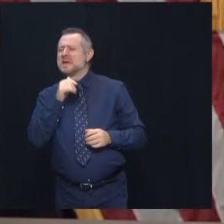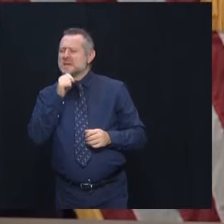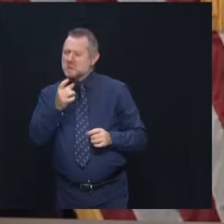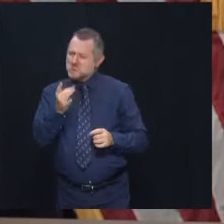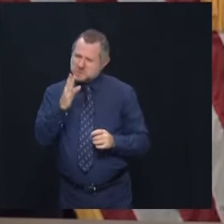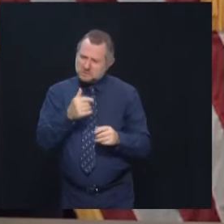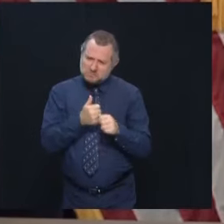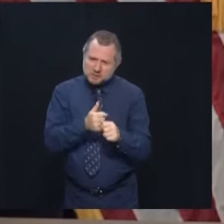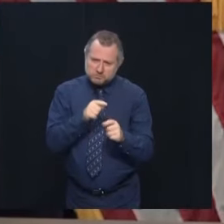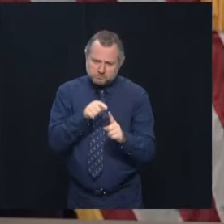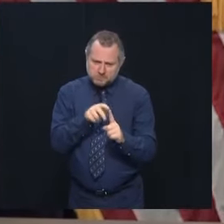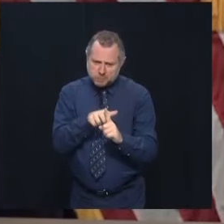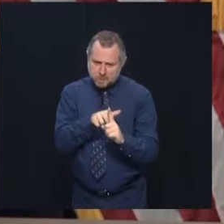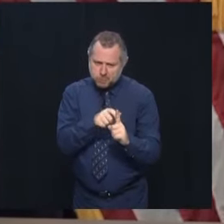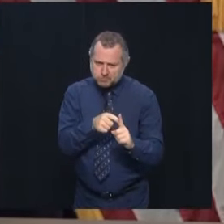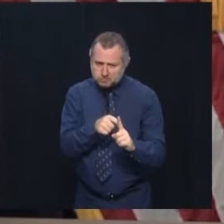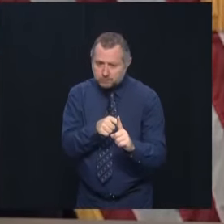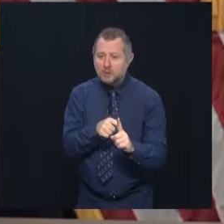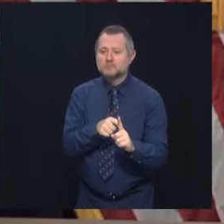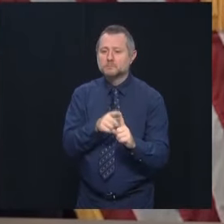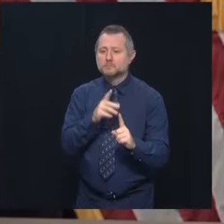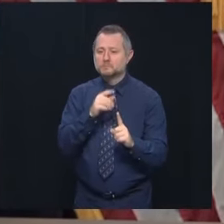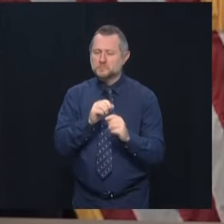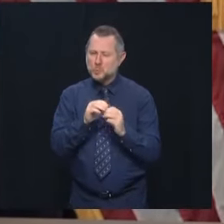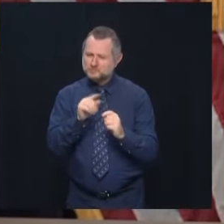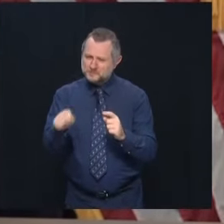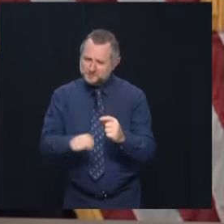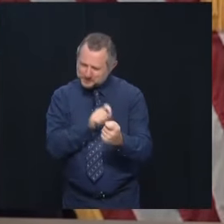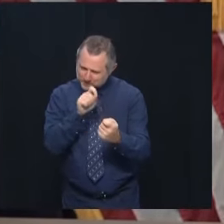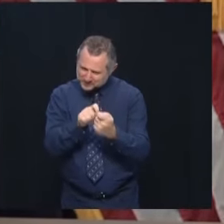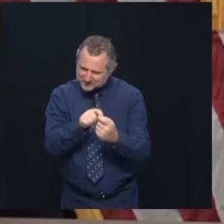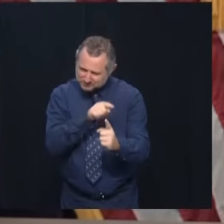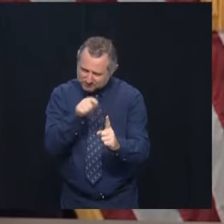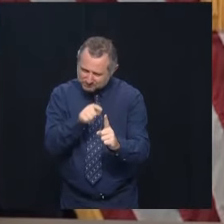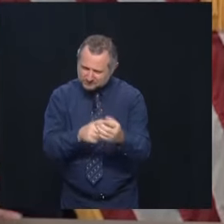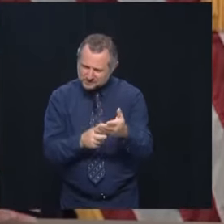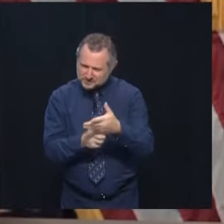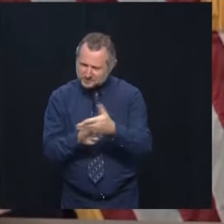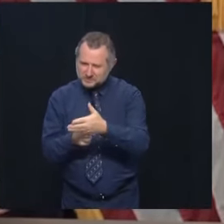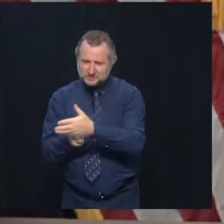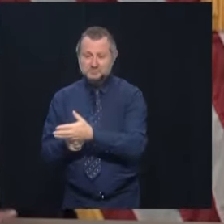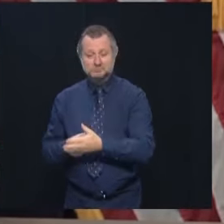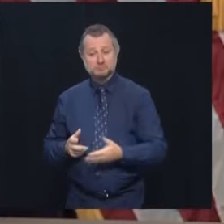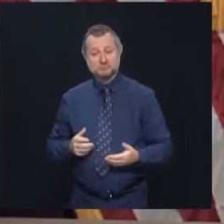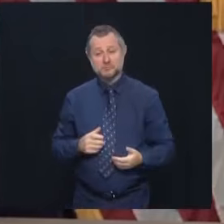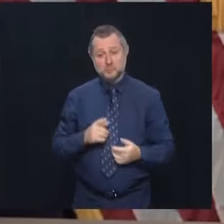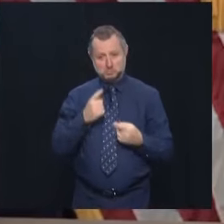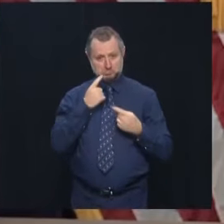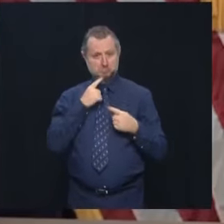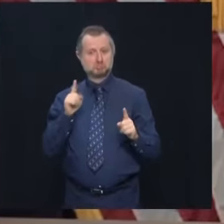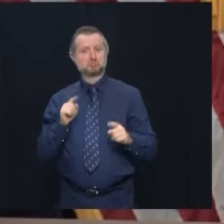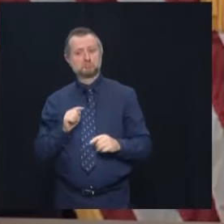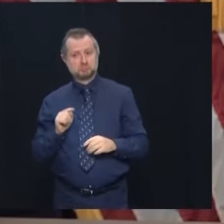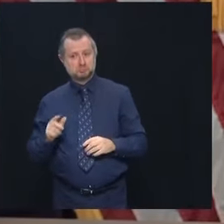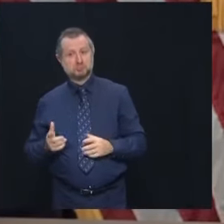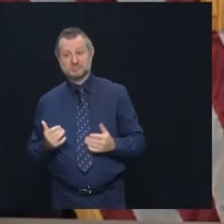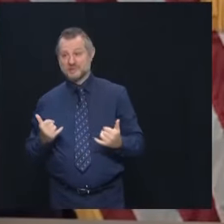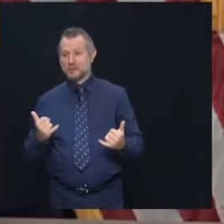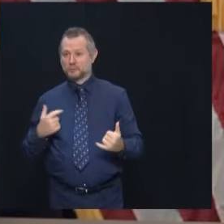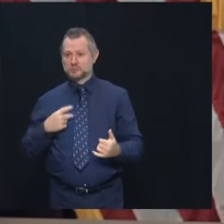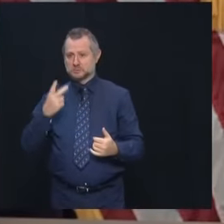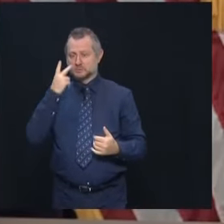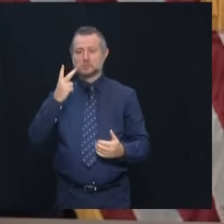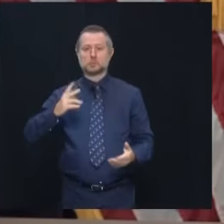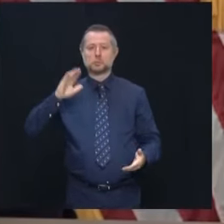everything, we tried to surgically go after the individual bad actors. And it was incredibly effective. To the governor's point, you now see dramatic change